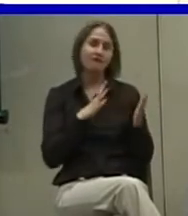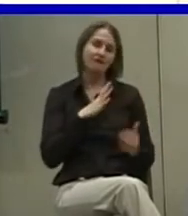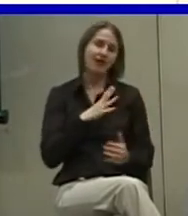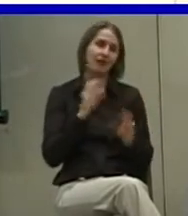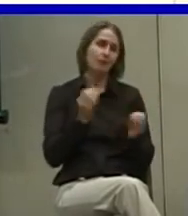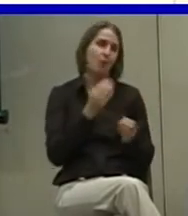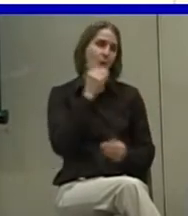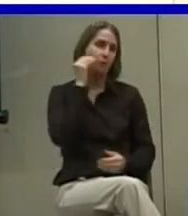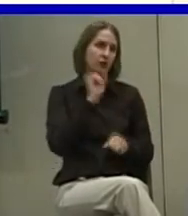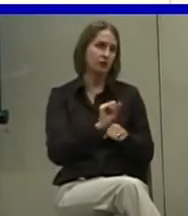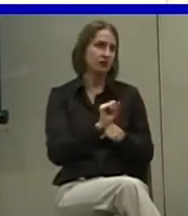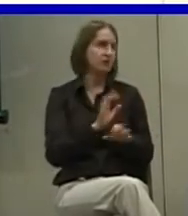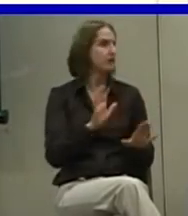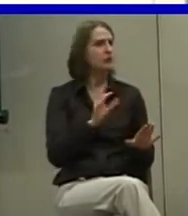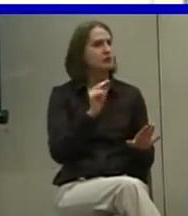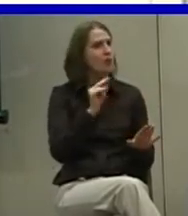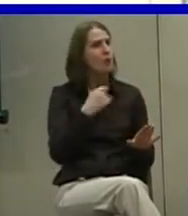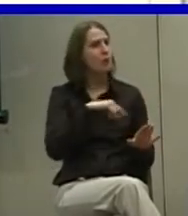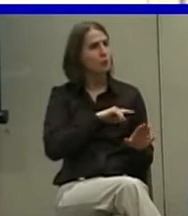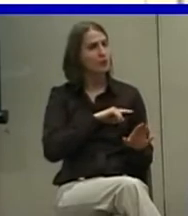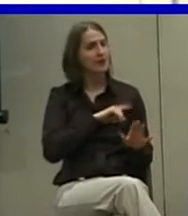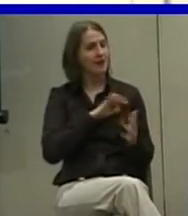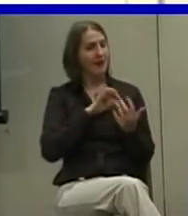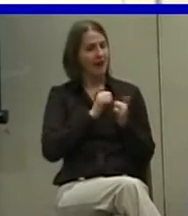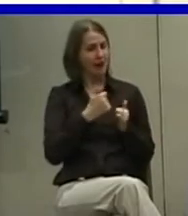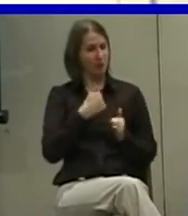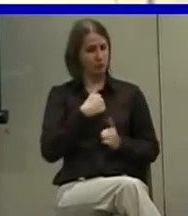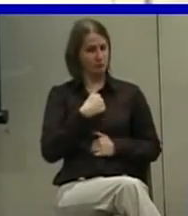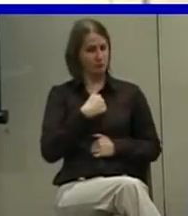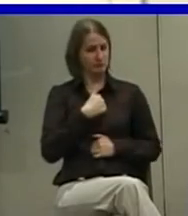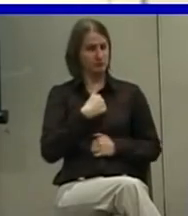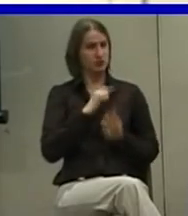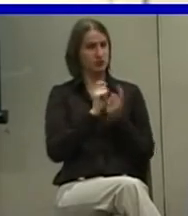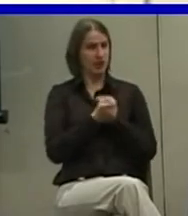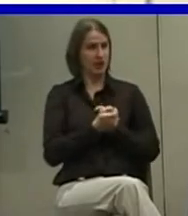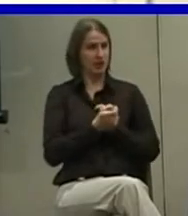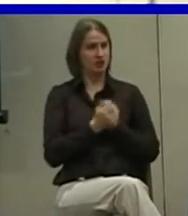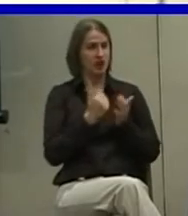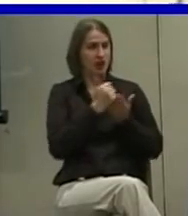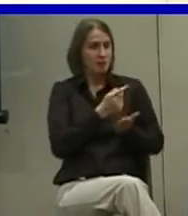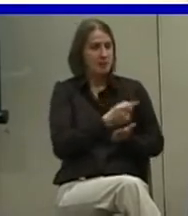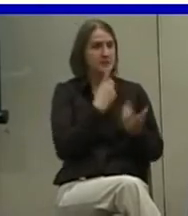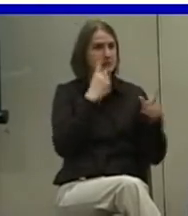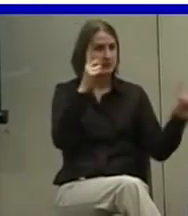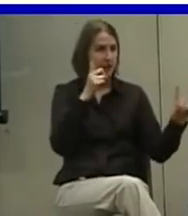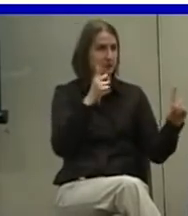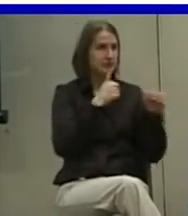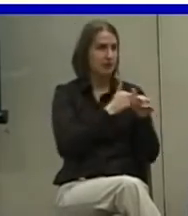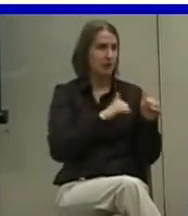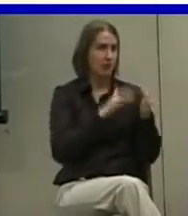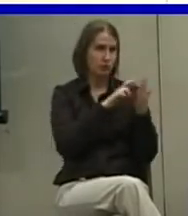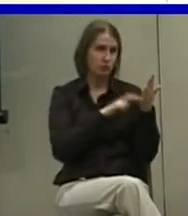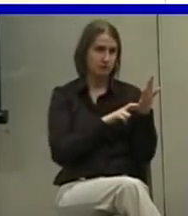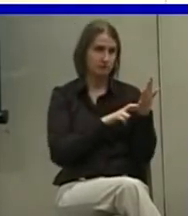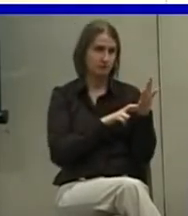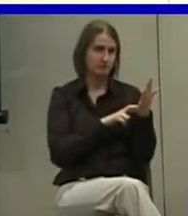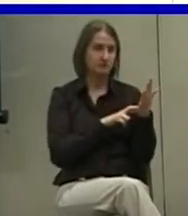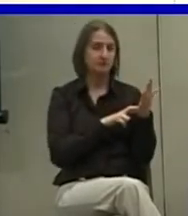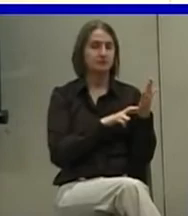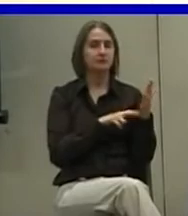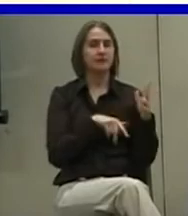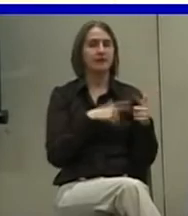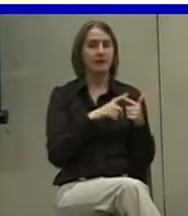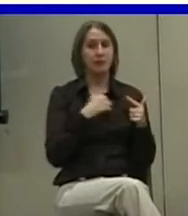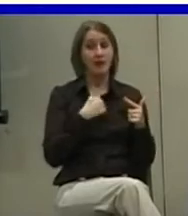the adults, change what's going on to make it more likely that kid will follow the rule? Then we've got the other